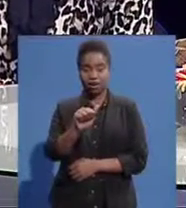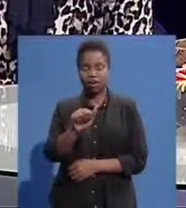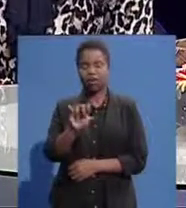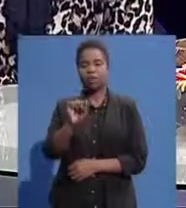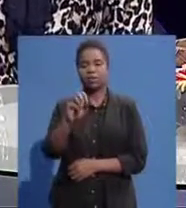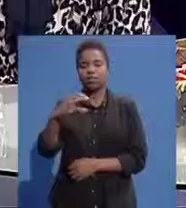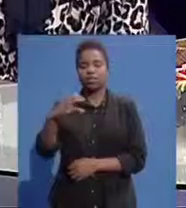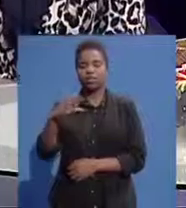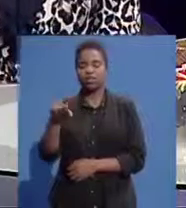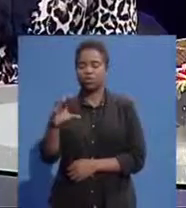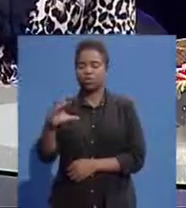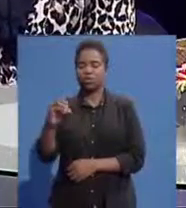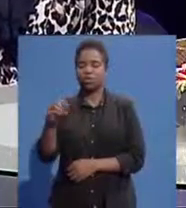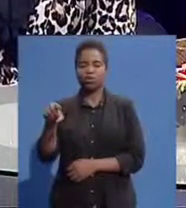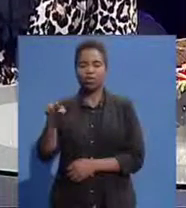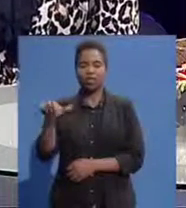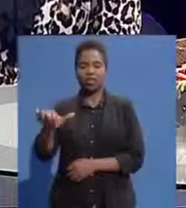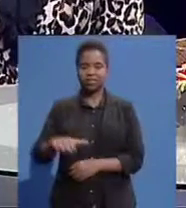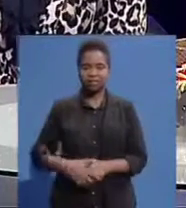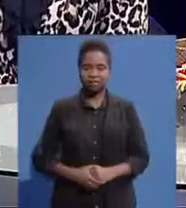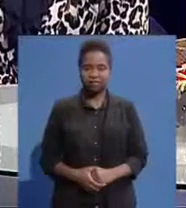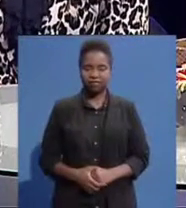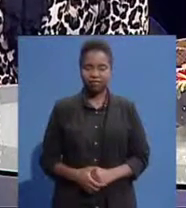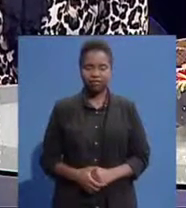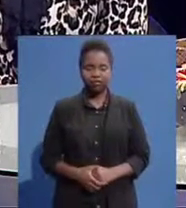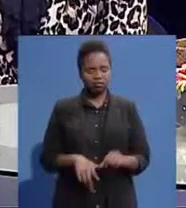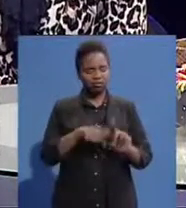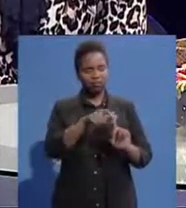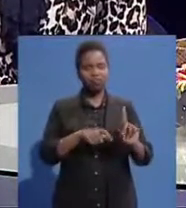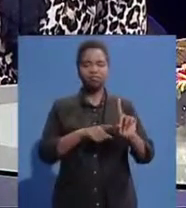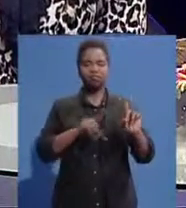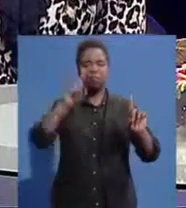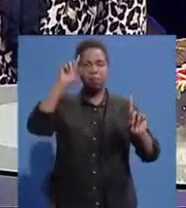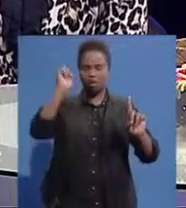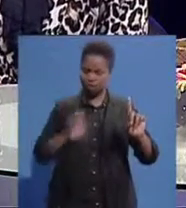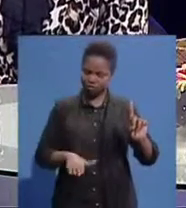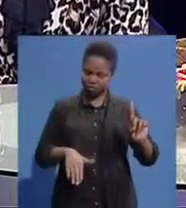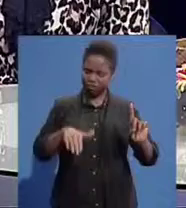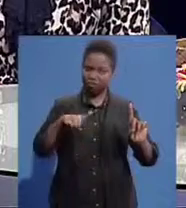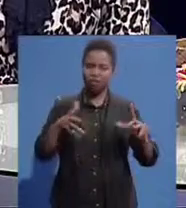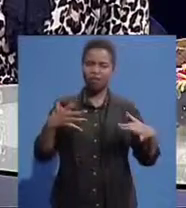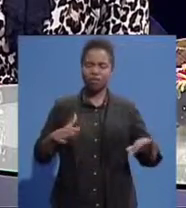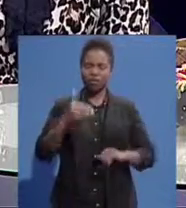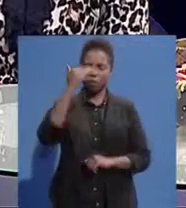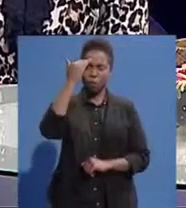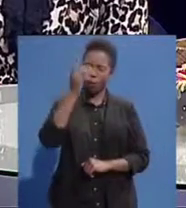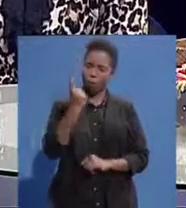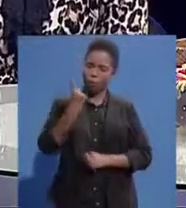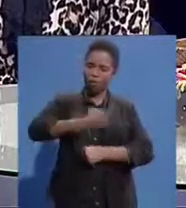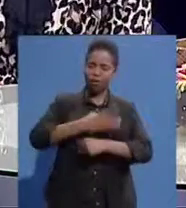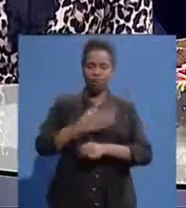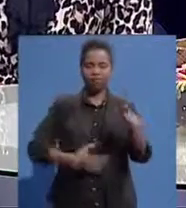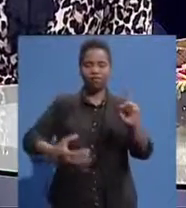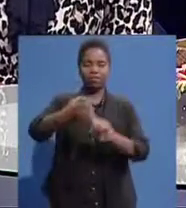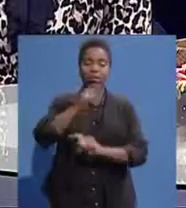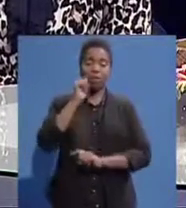sabc.co.za. From a young age, it was evident that Nelson Mandela would achieve great things. In 1940, during his second year at Fort